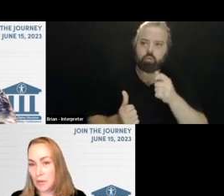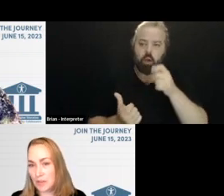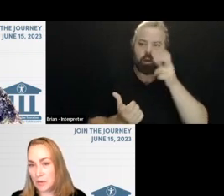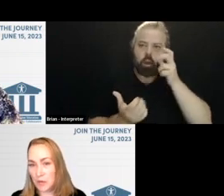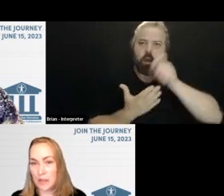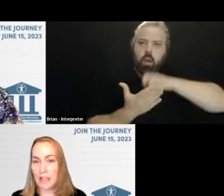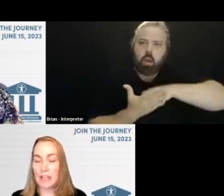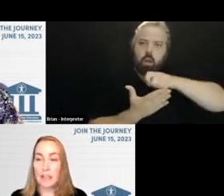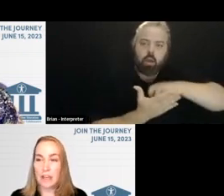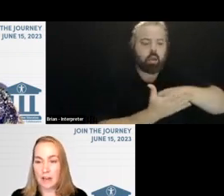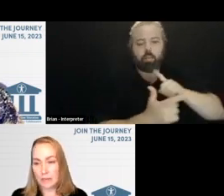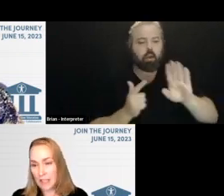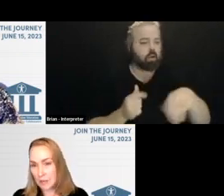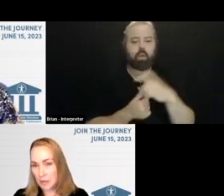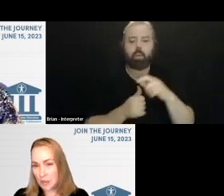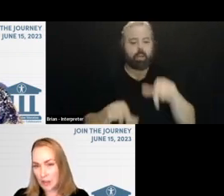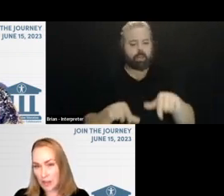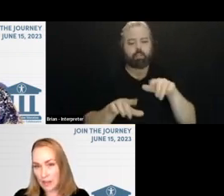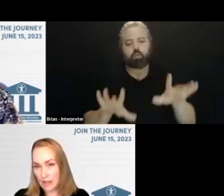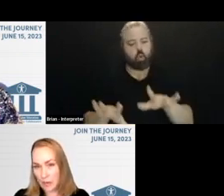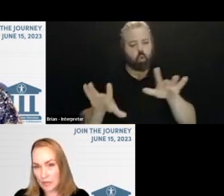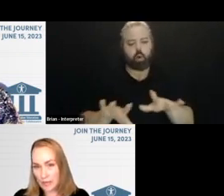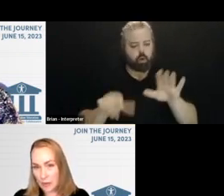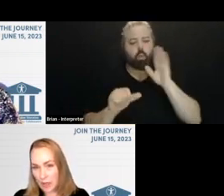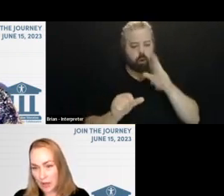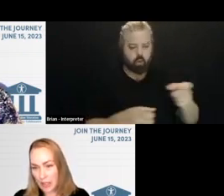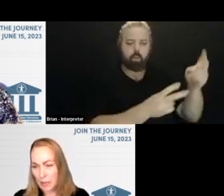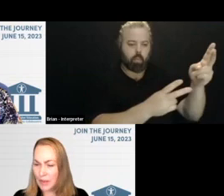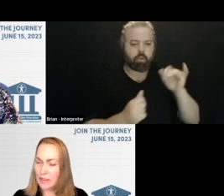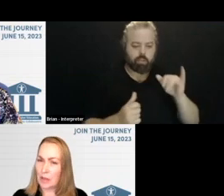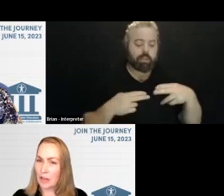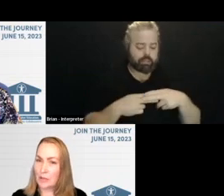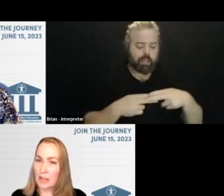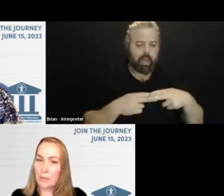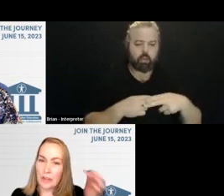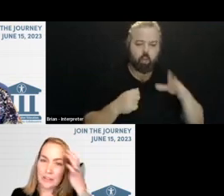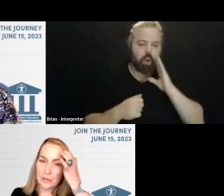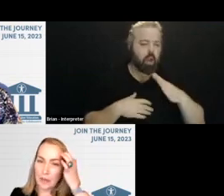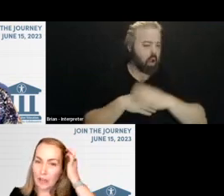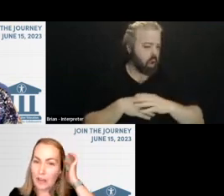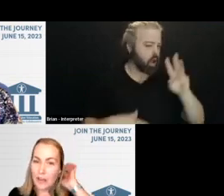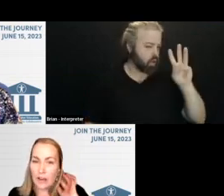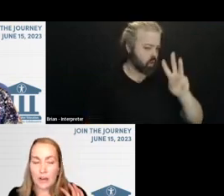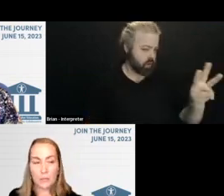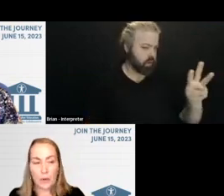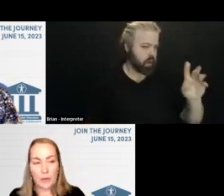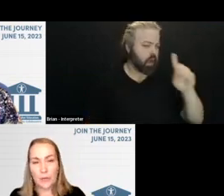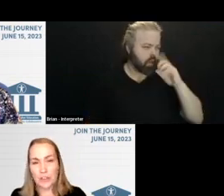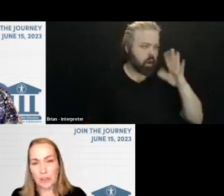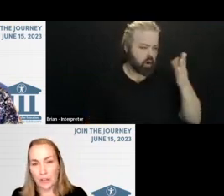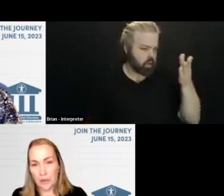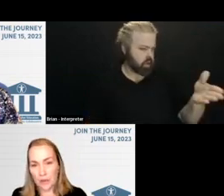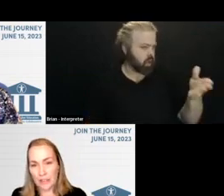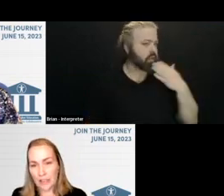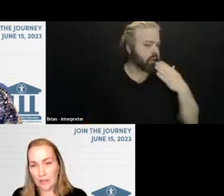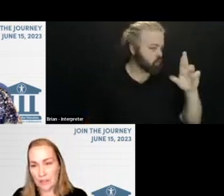We will post the recording. Slides will be shared on the website if they're not already up. I think they might already be up, thanks to Rebecca. But we will be